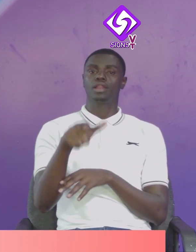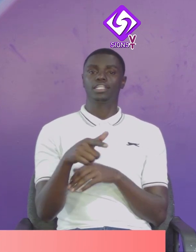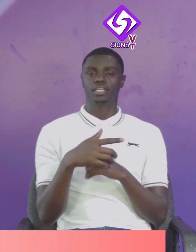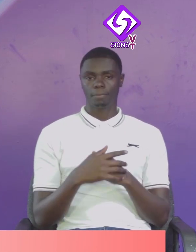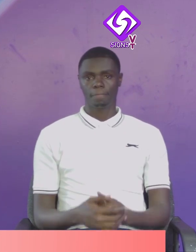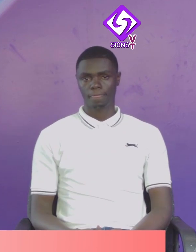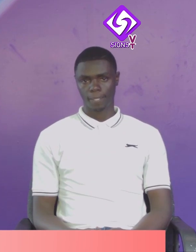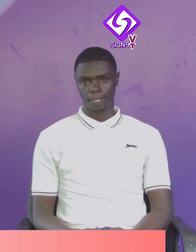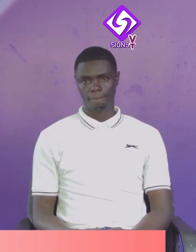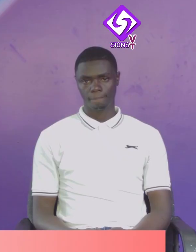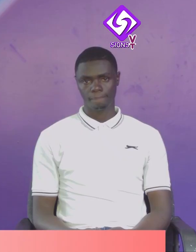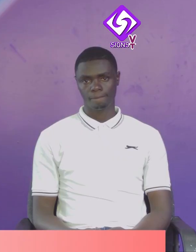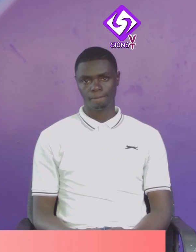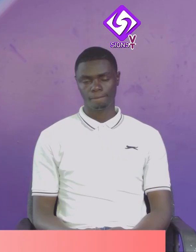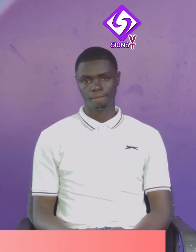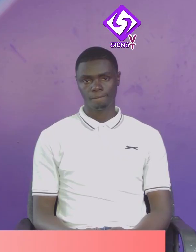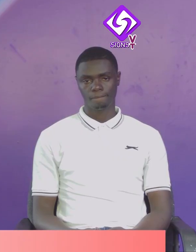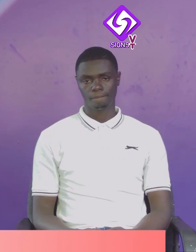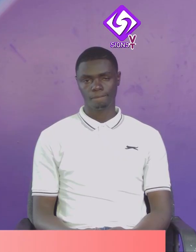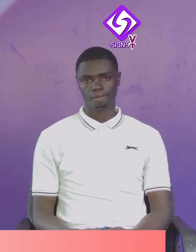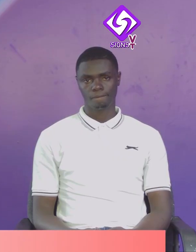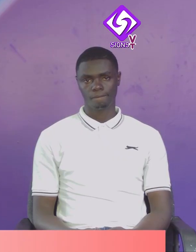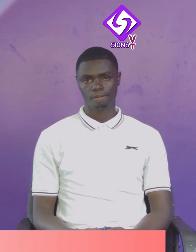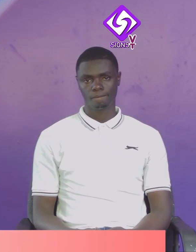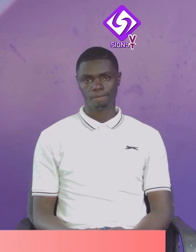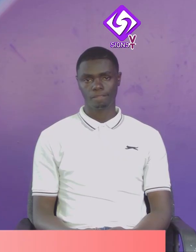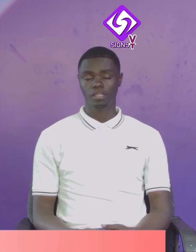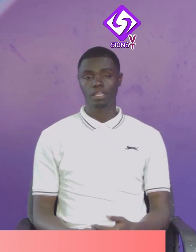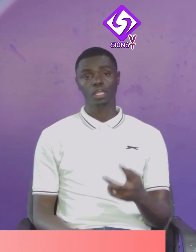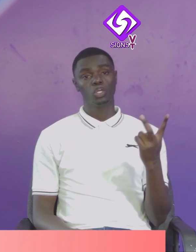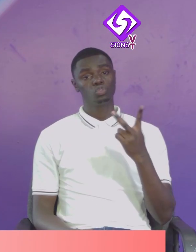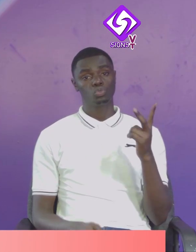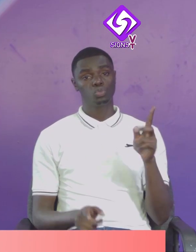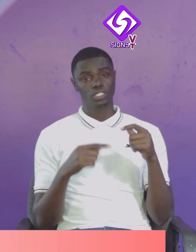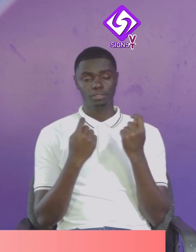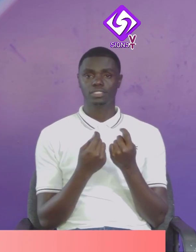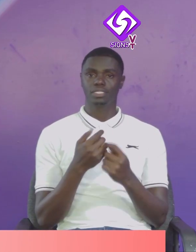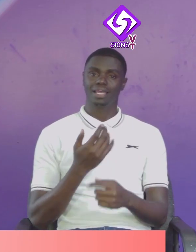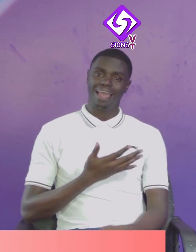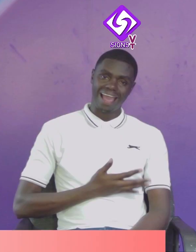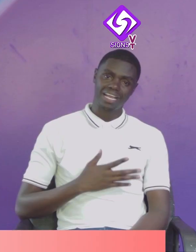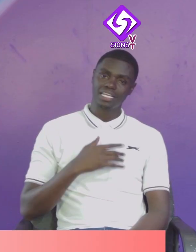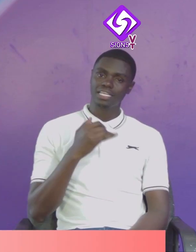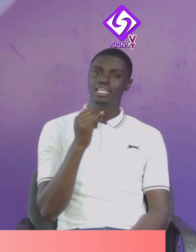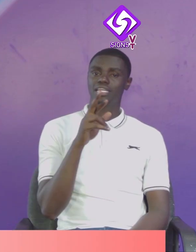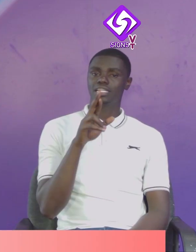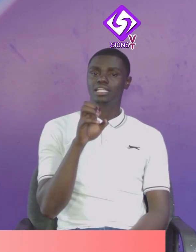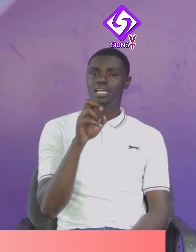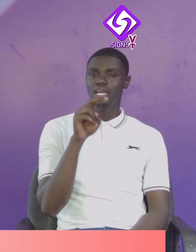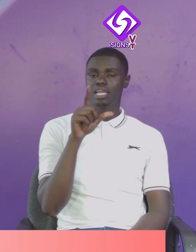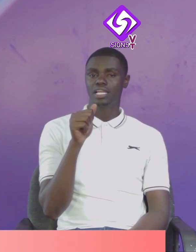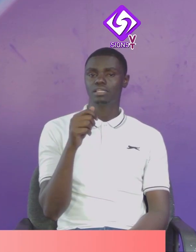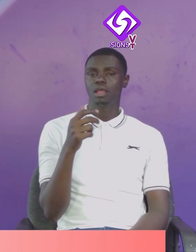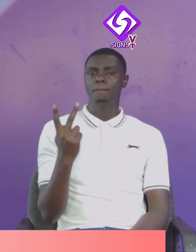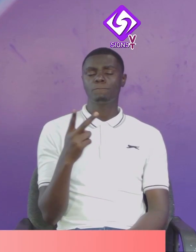bit. And that is just an interesting take there because, you know, these two teams, Hungary and Ireland, two great teams, but of course, one of